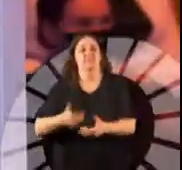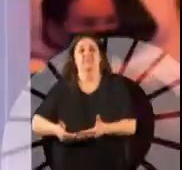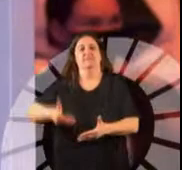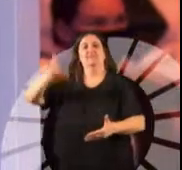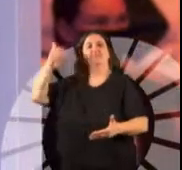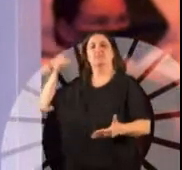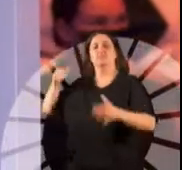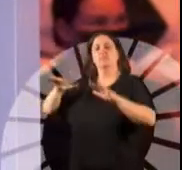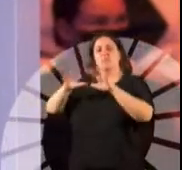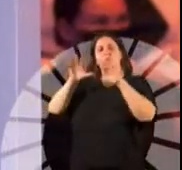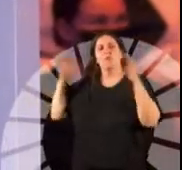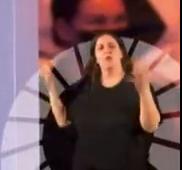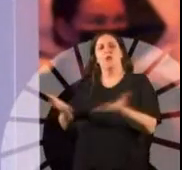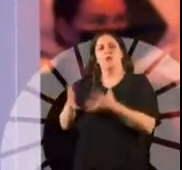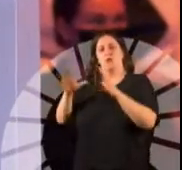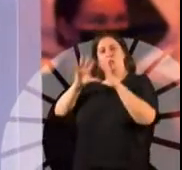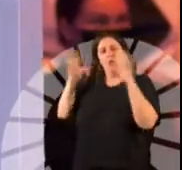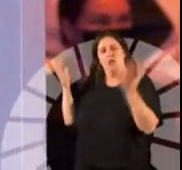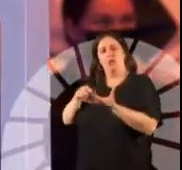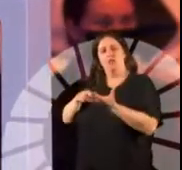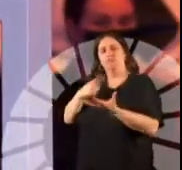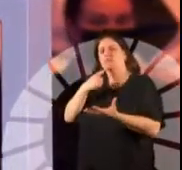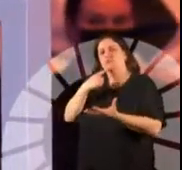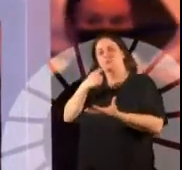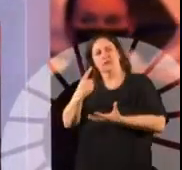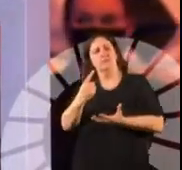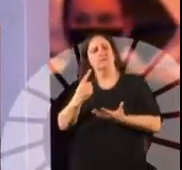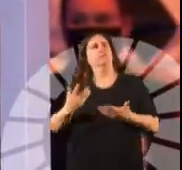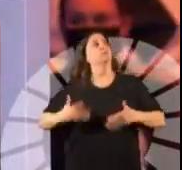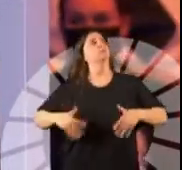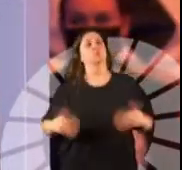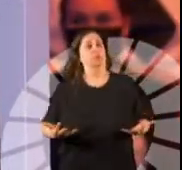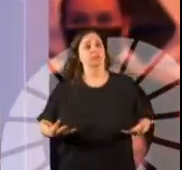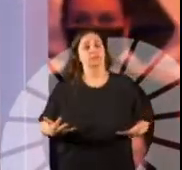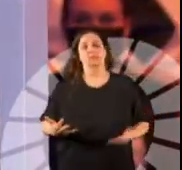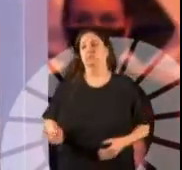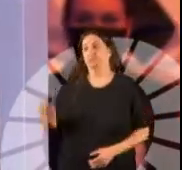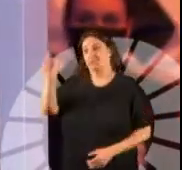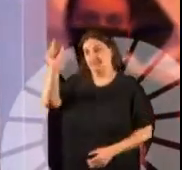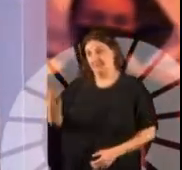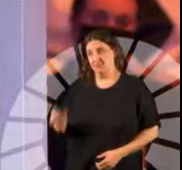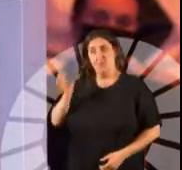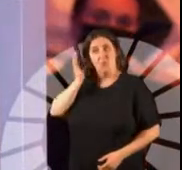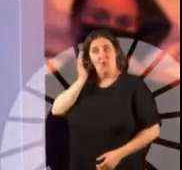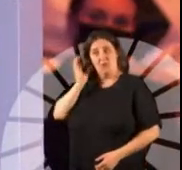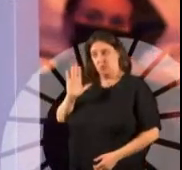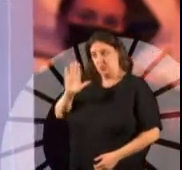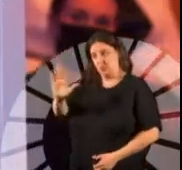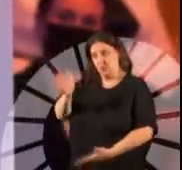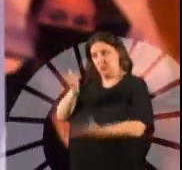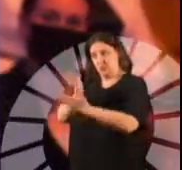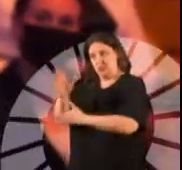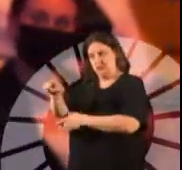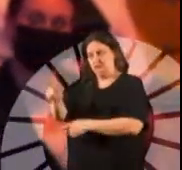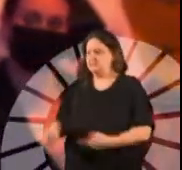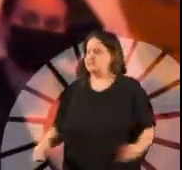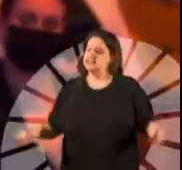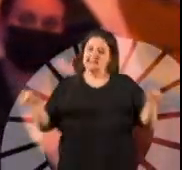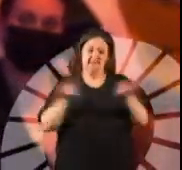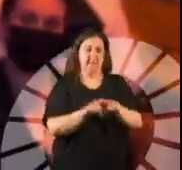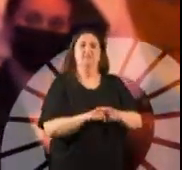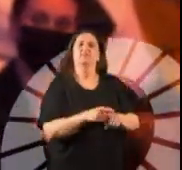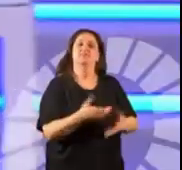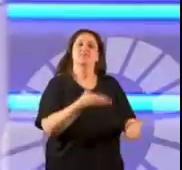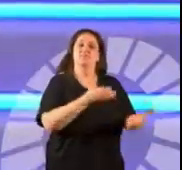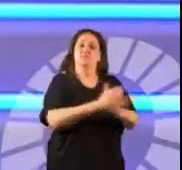rights once and for all, we made a commitment that was embodied in